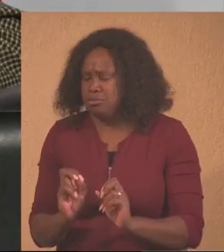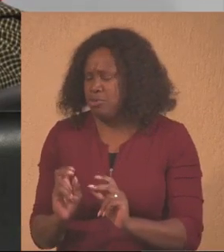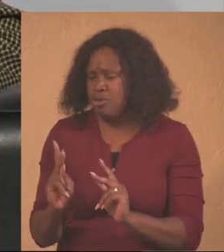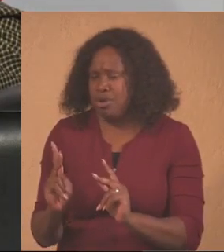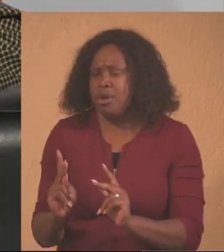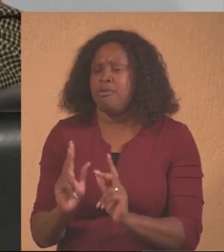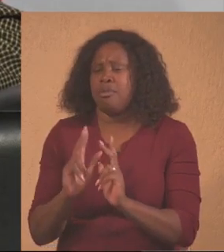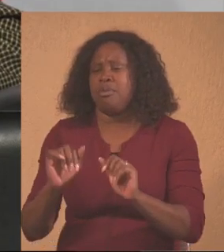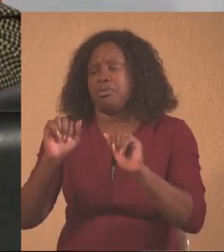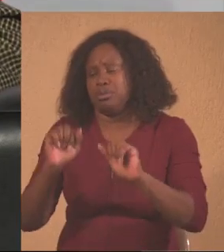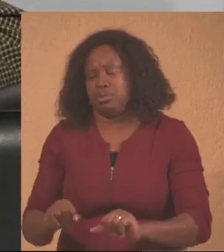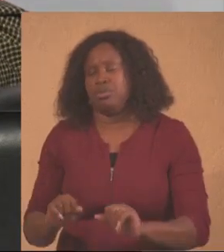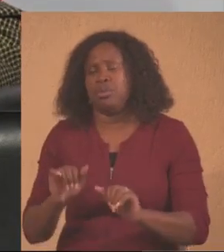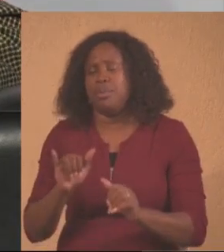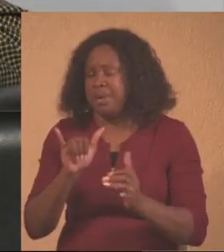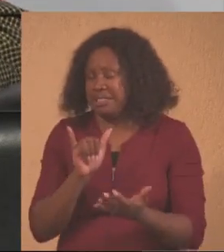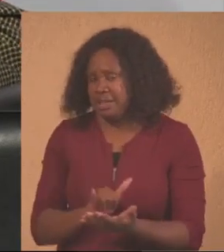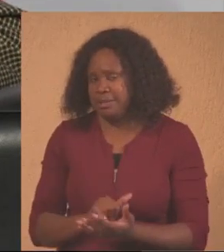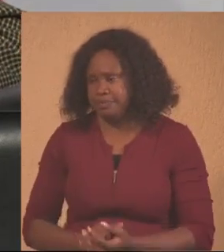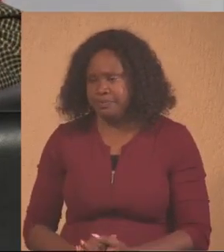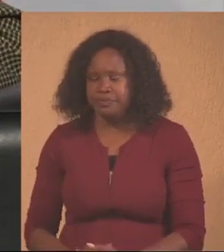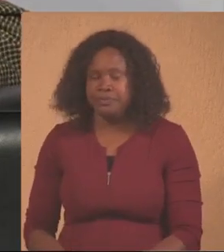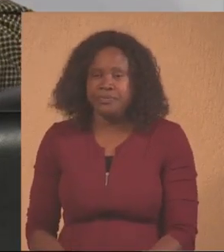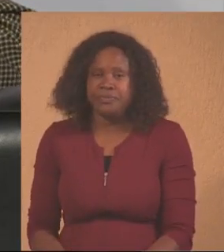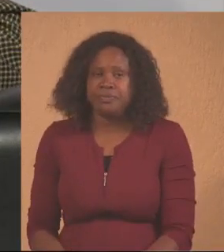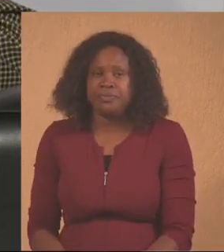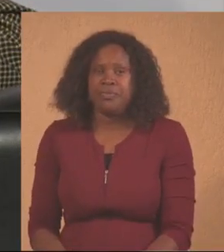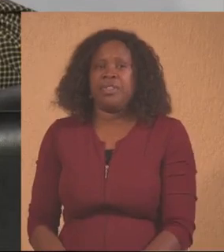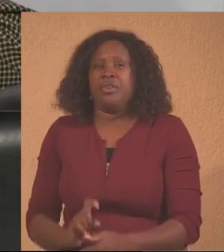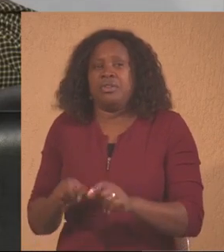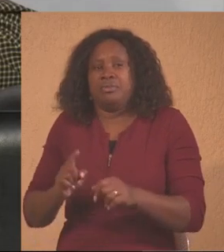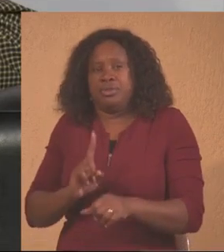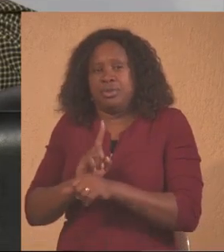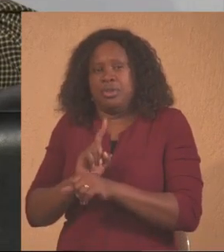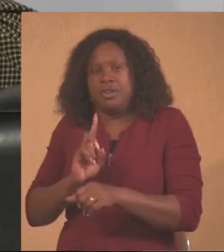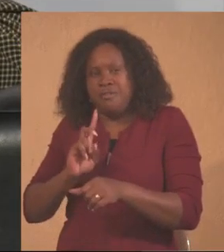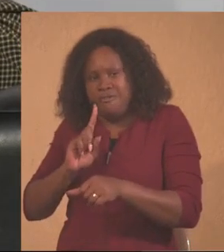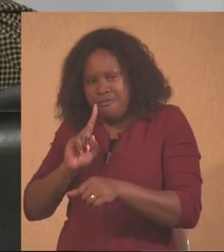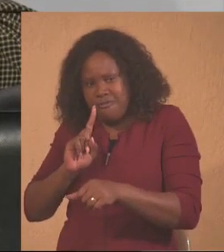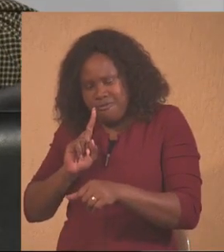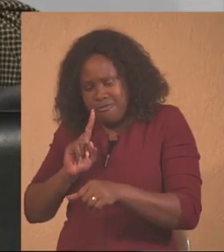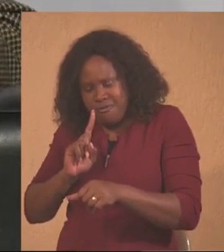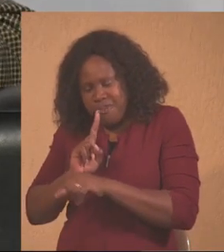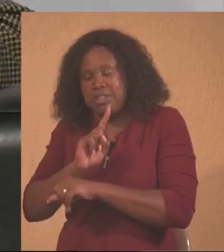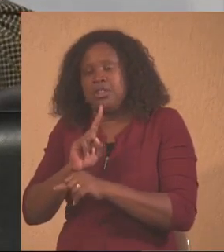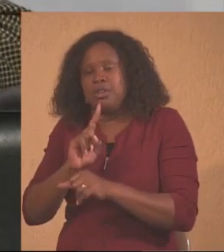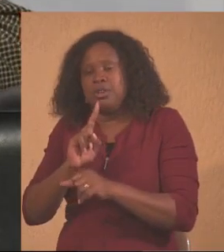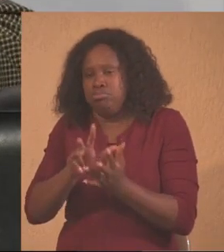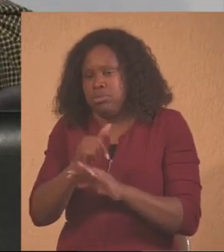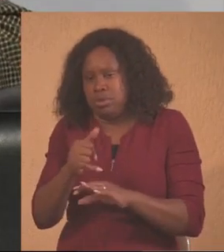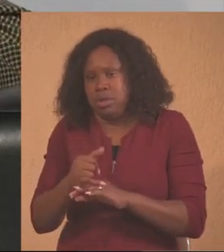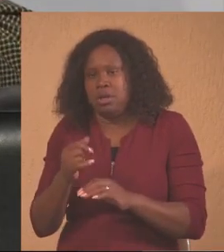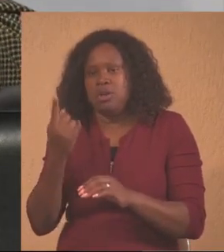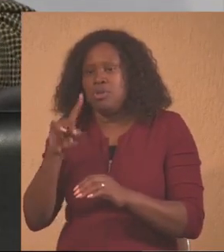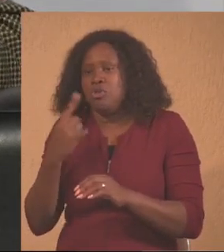human habitation. So the first thing, as I said, is for us to qualify it. We don't just go open, there